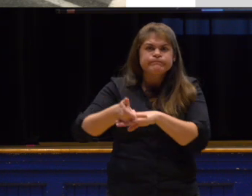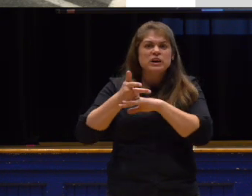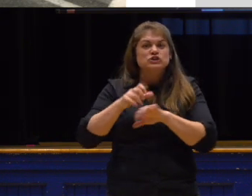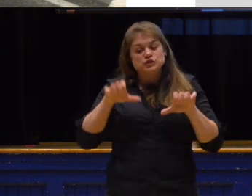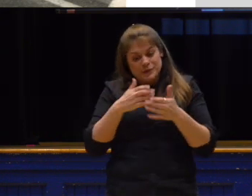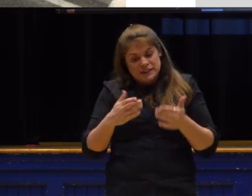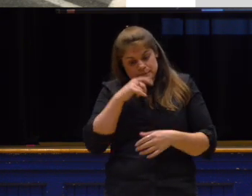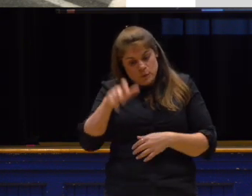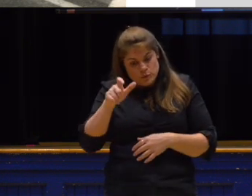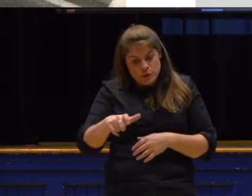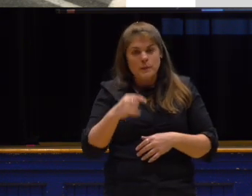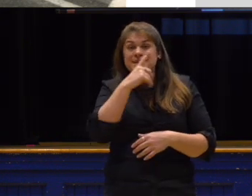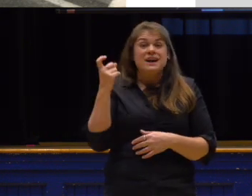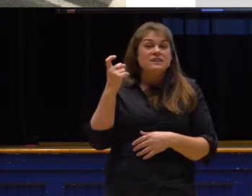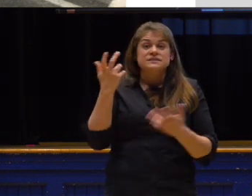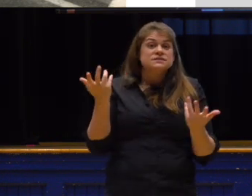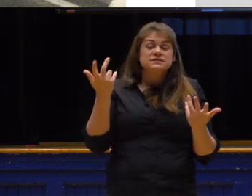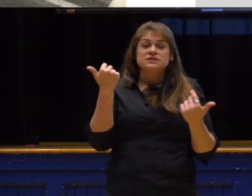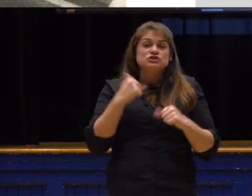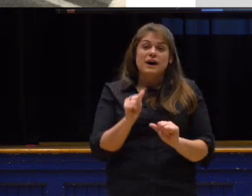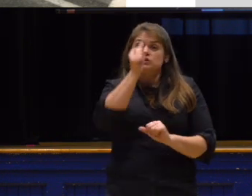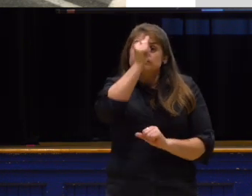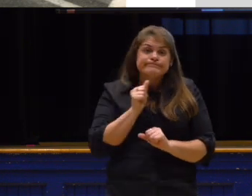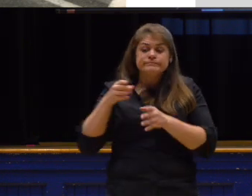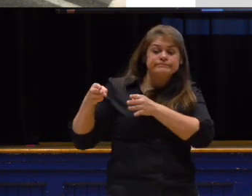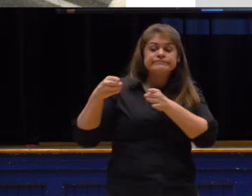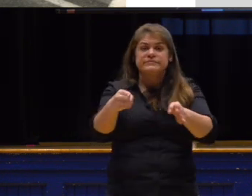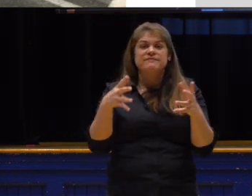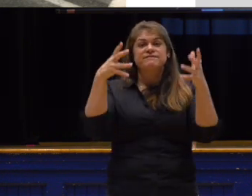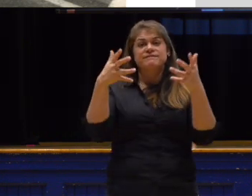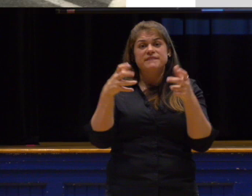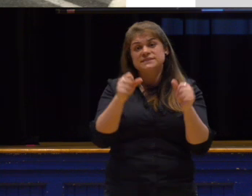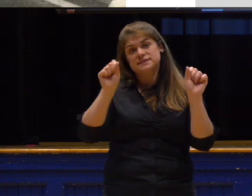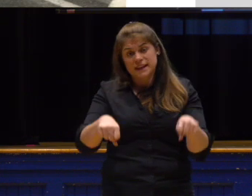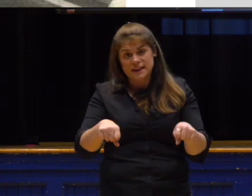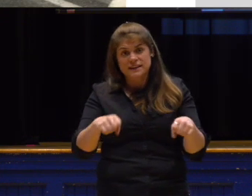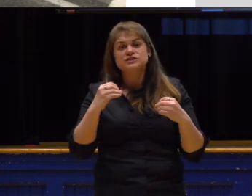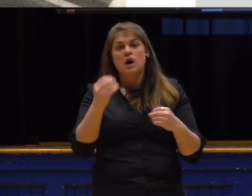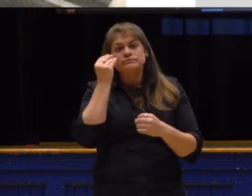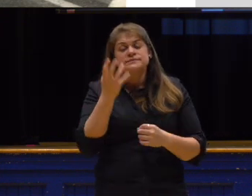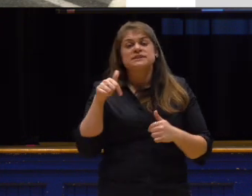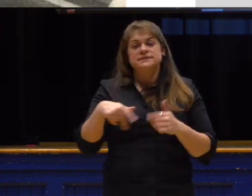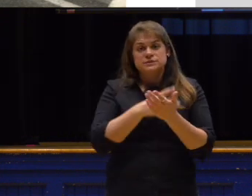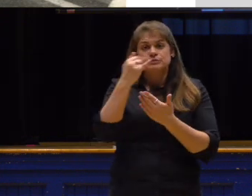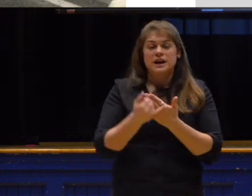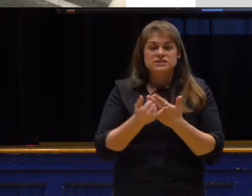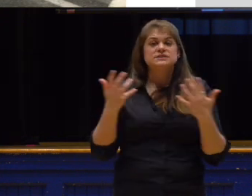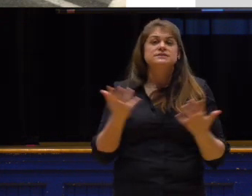be doing simply because they're trying to get through the corridor quickly. So this project is